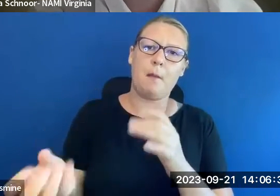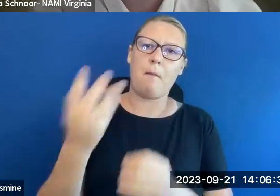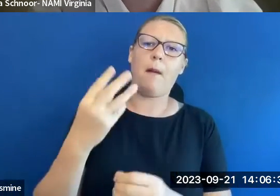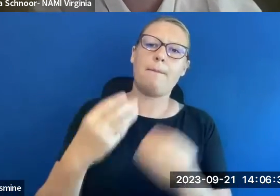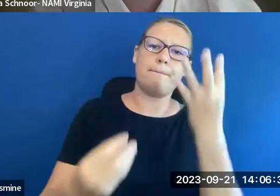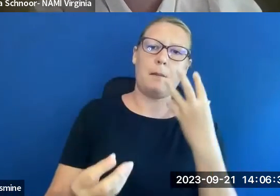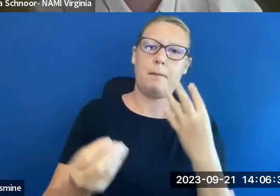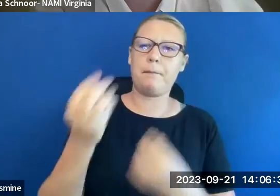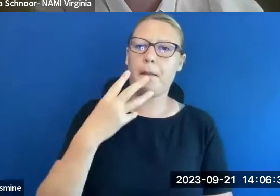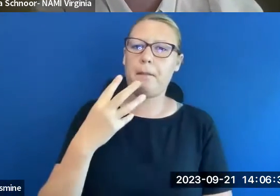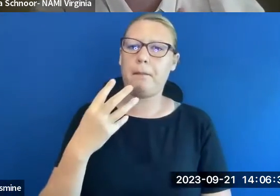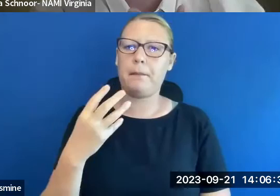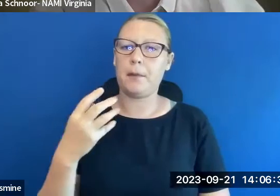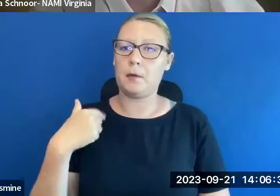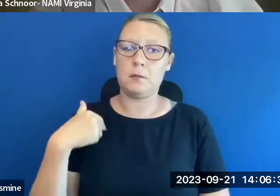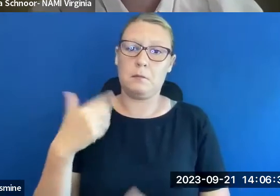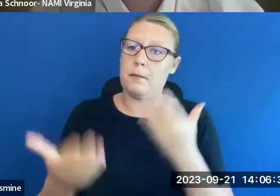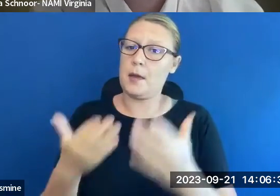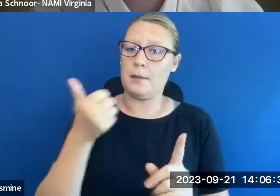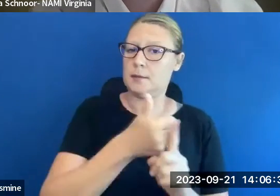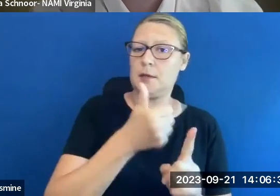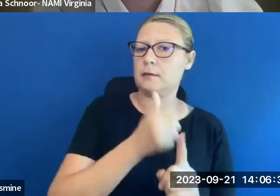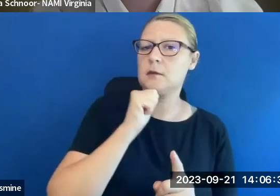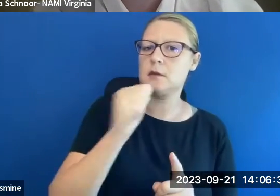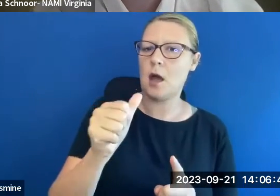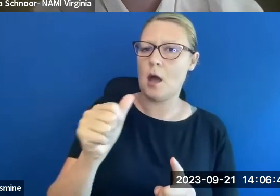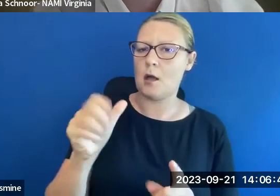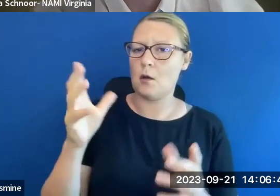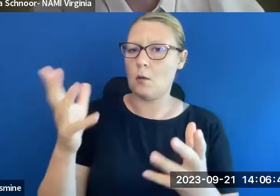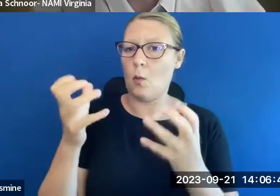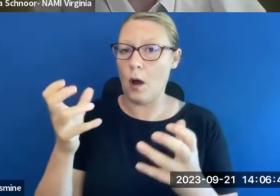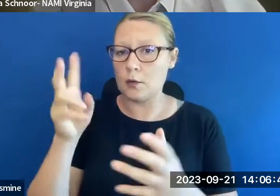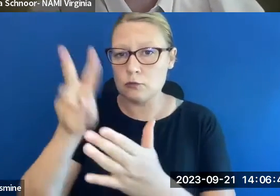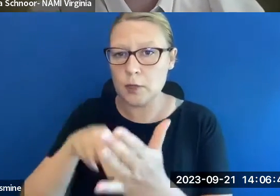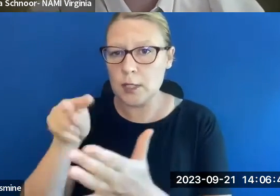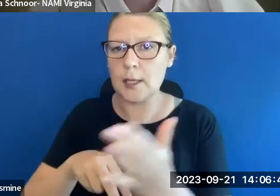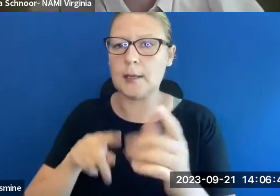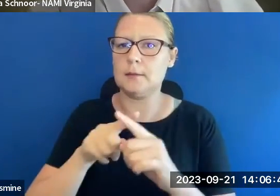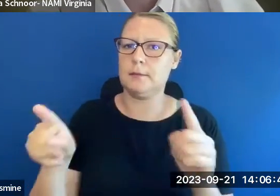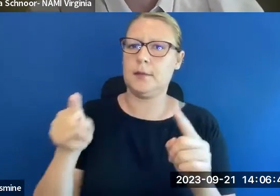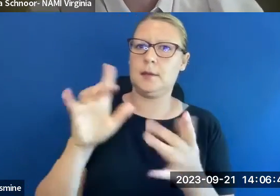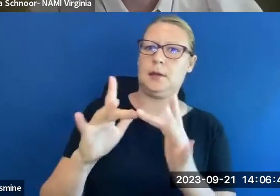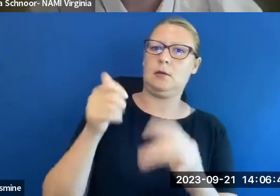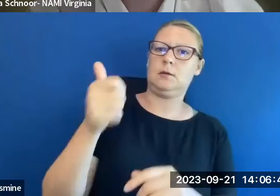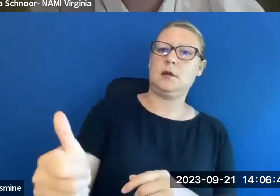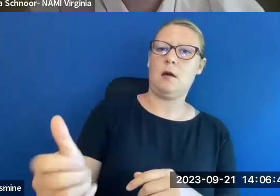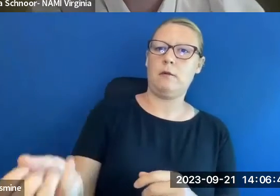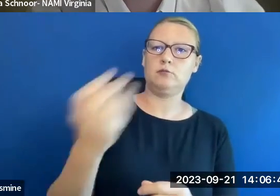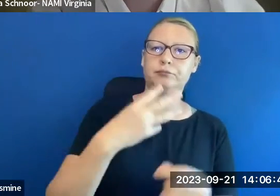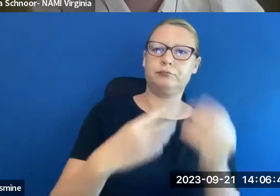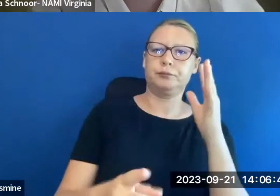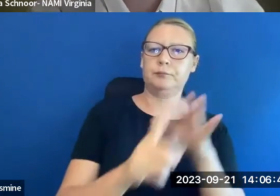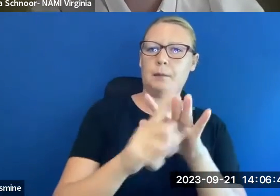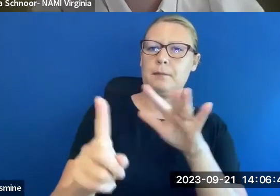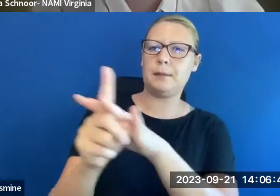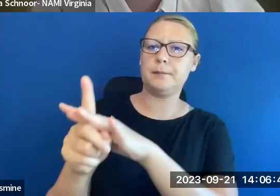such young children to such harmful content. And really the only solutions that I